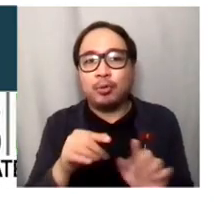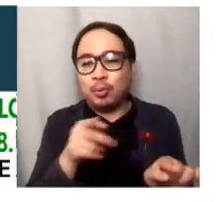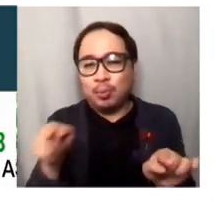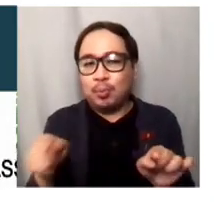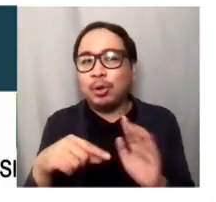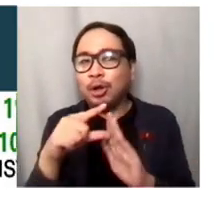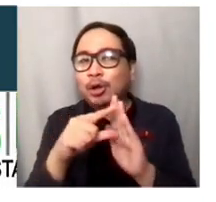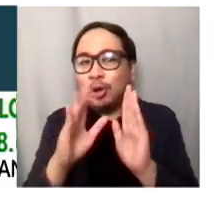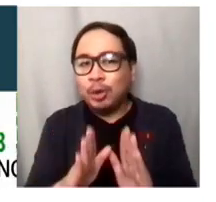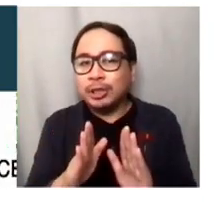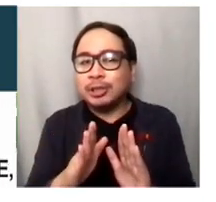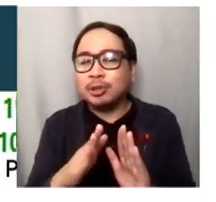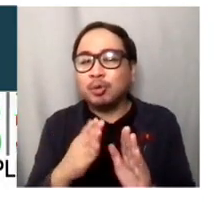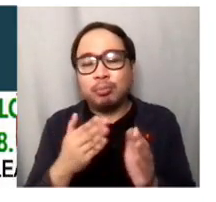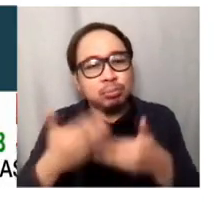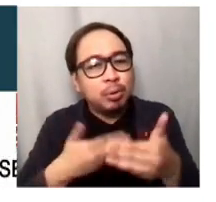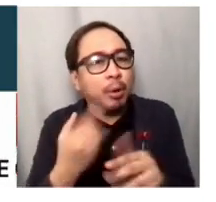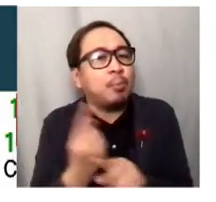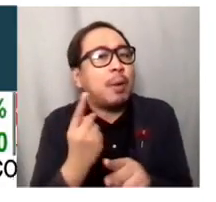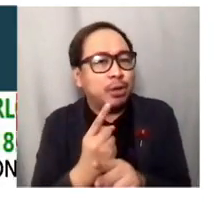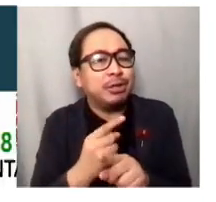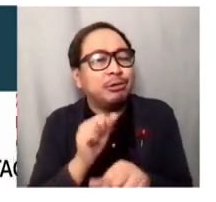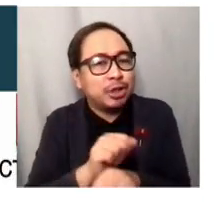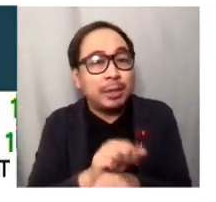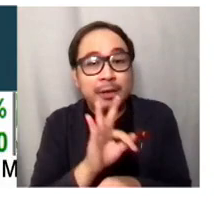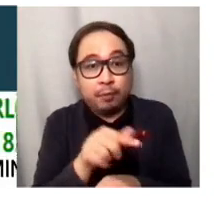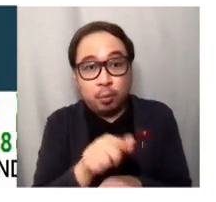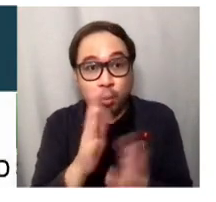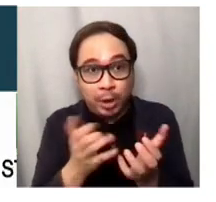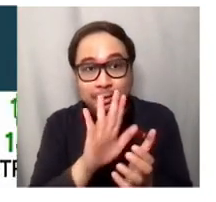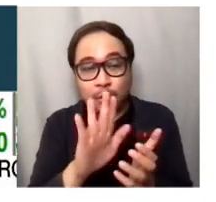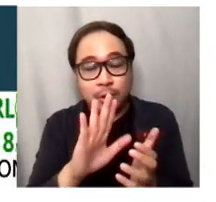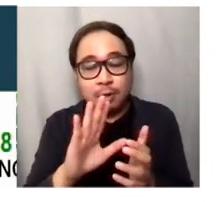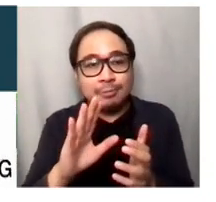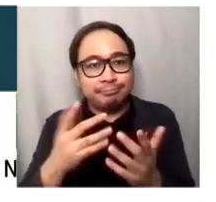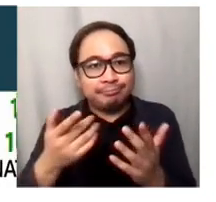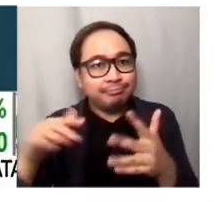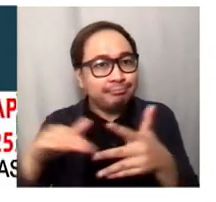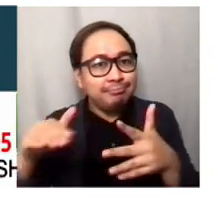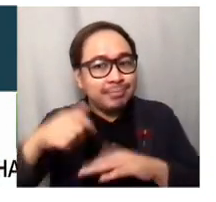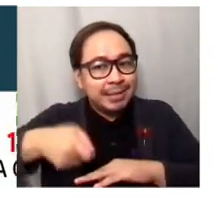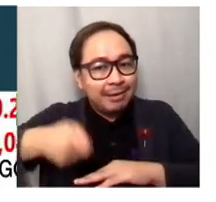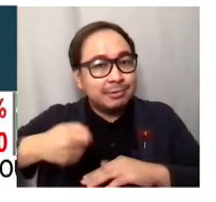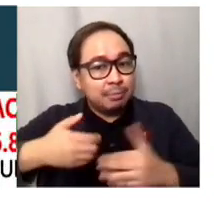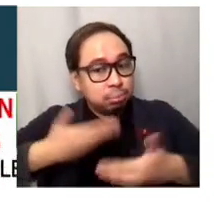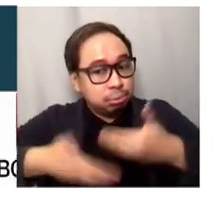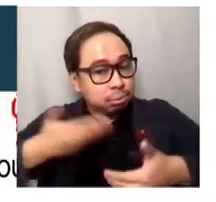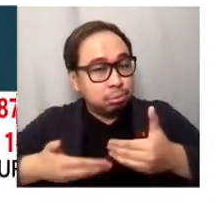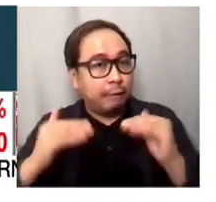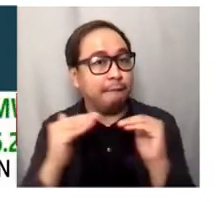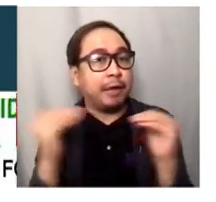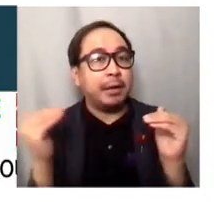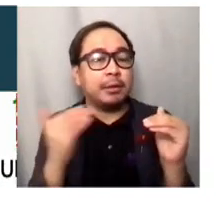want your cases or your causes to be favorably acted upon, please give them